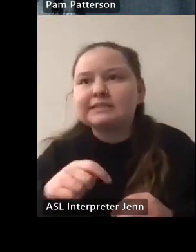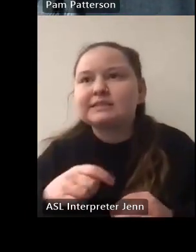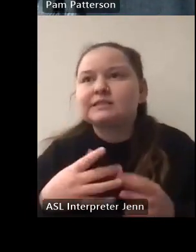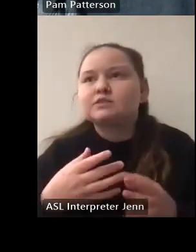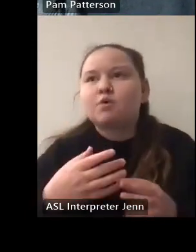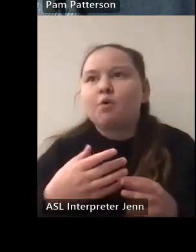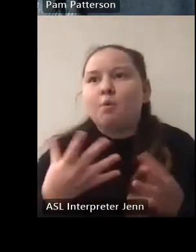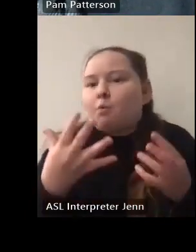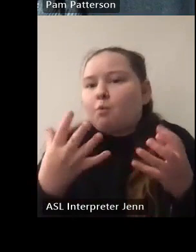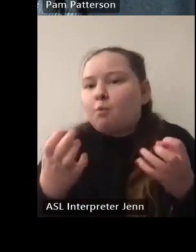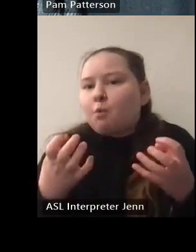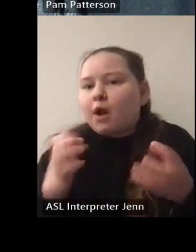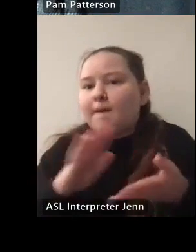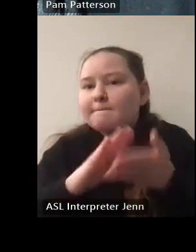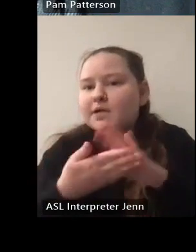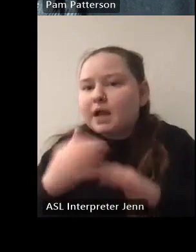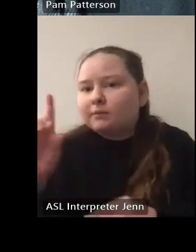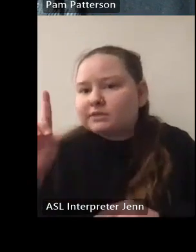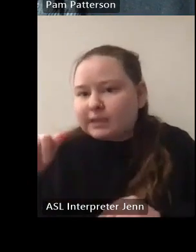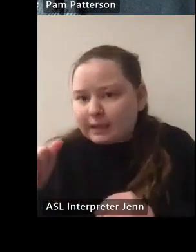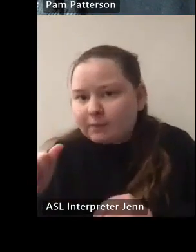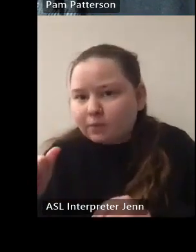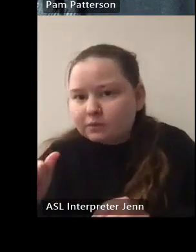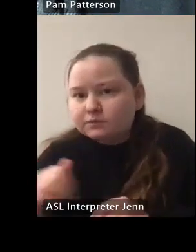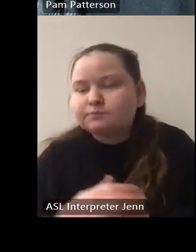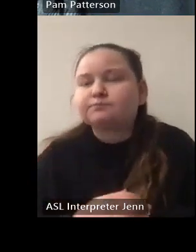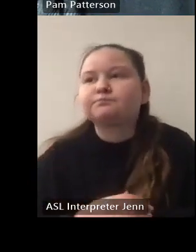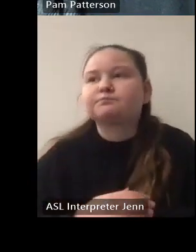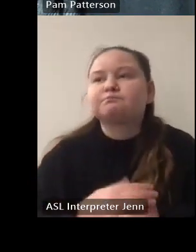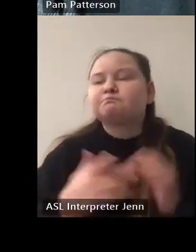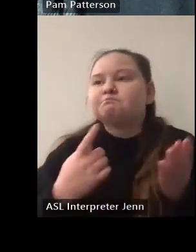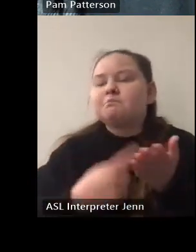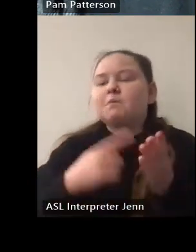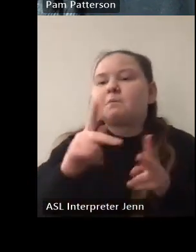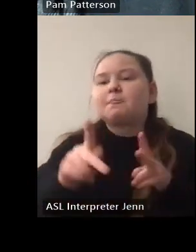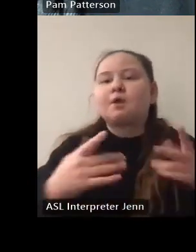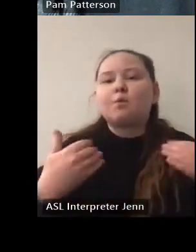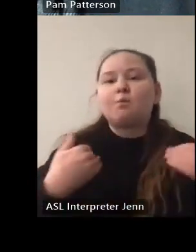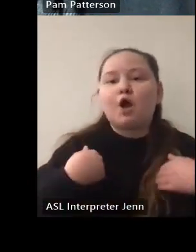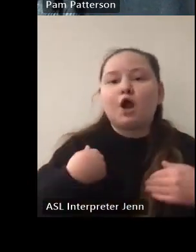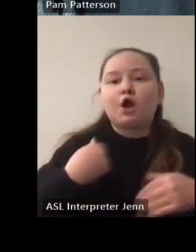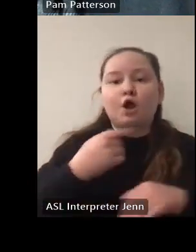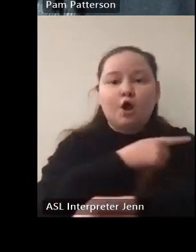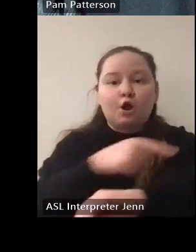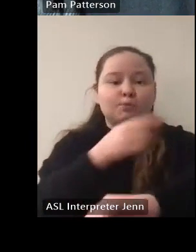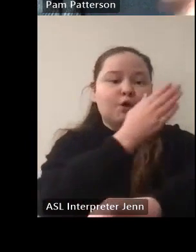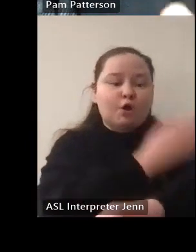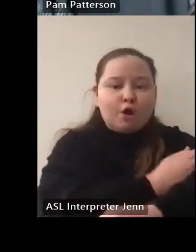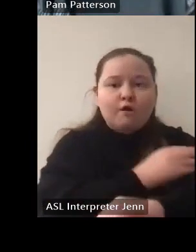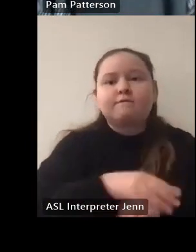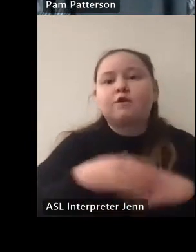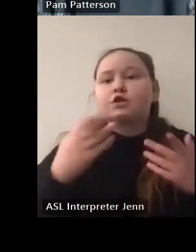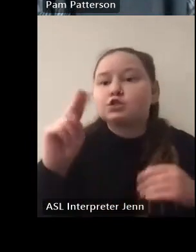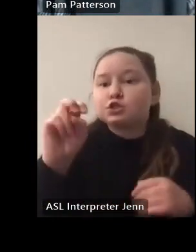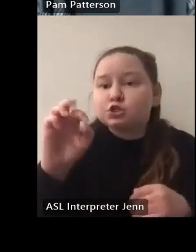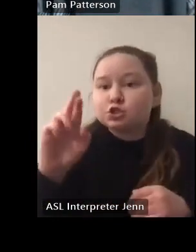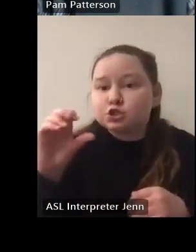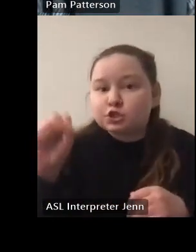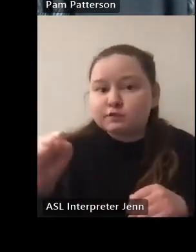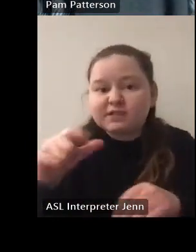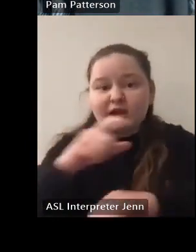disabled. Here we're talking about those who wish to have an arm amputated or have nerves cut to a hearing ear. What would it mean